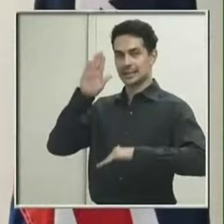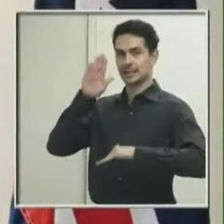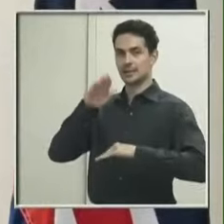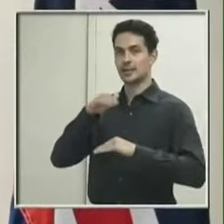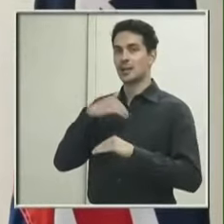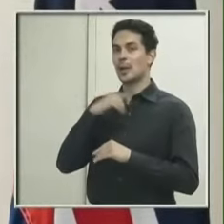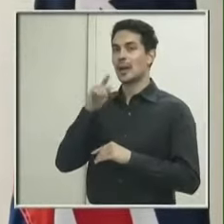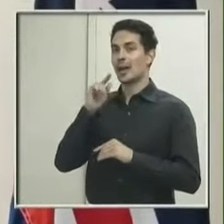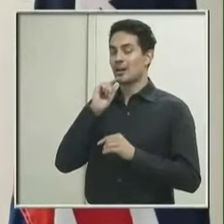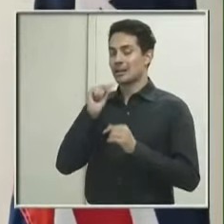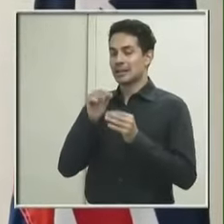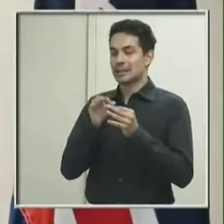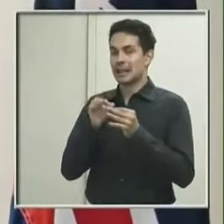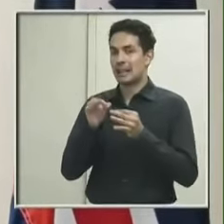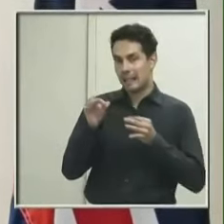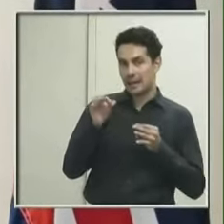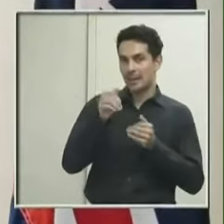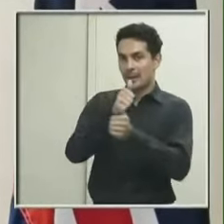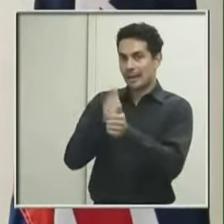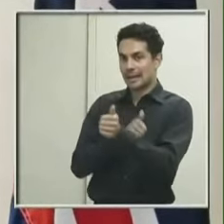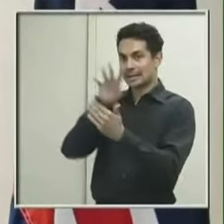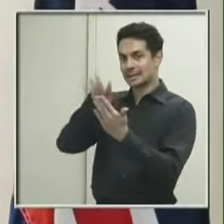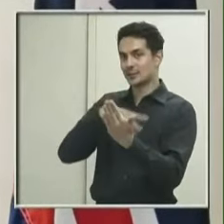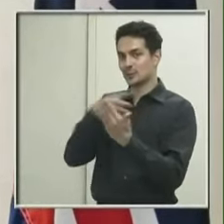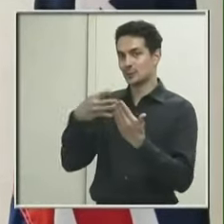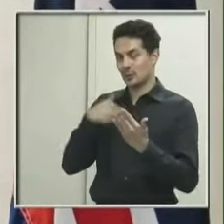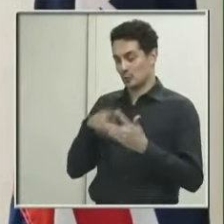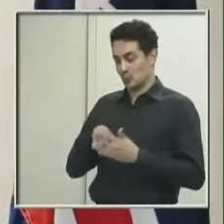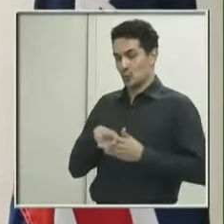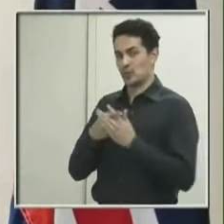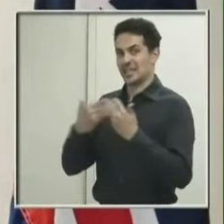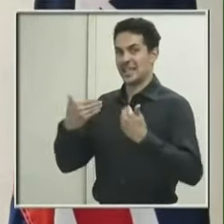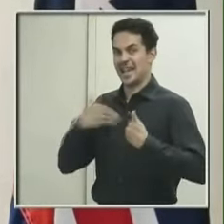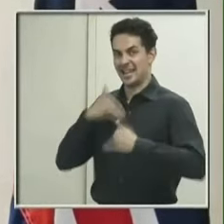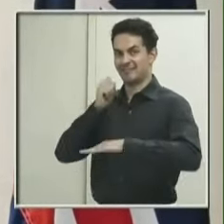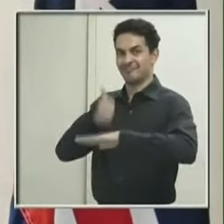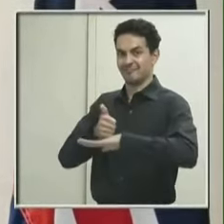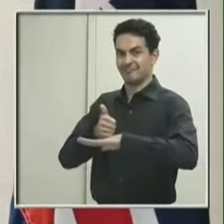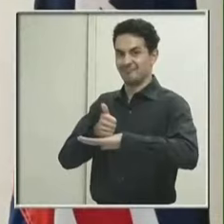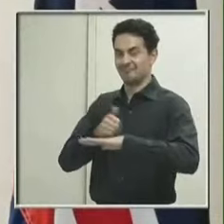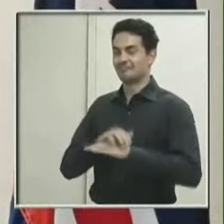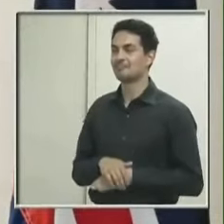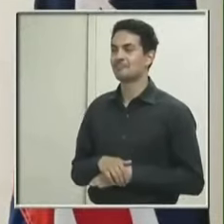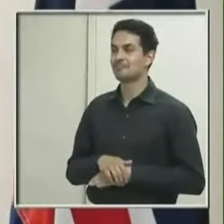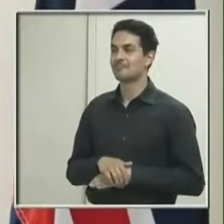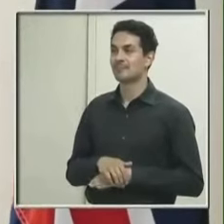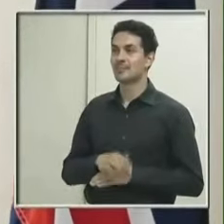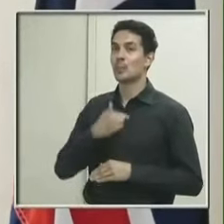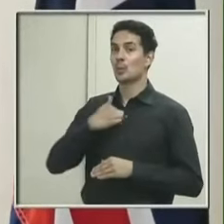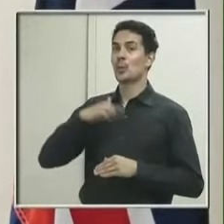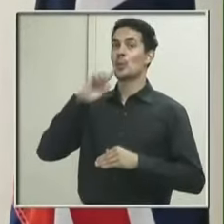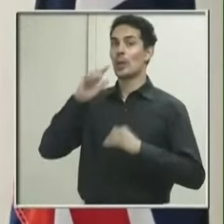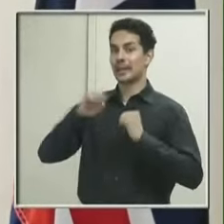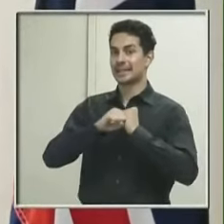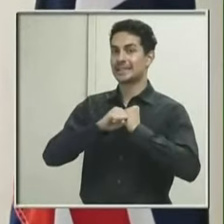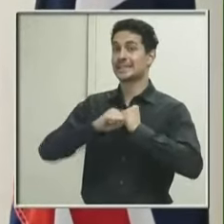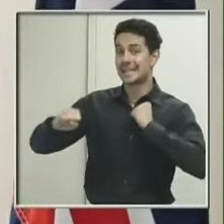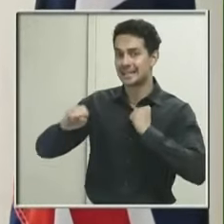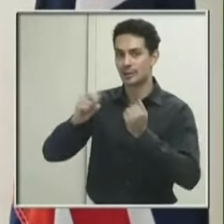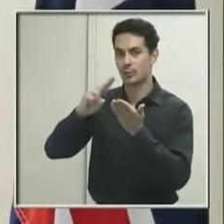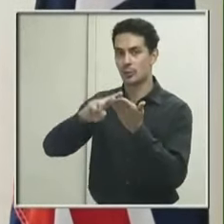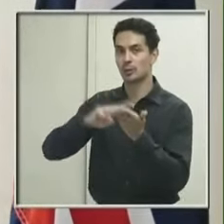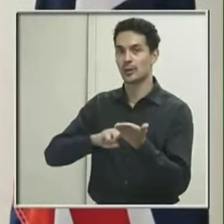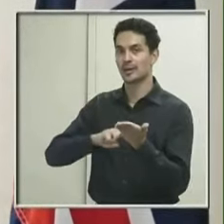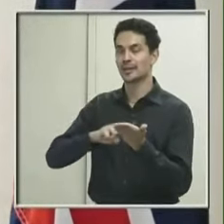little bit delayed. We're behind the schedule that I had originally put forth, and so we will be extending the contract